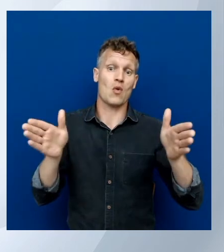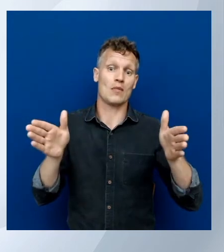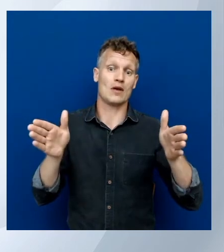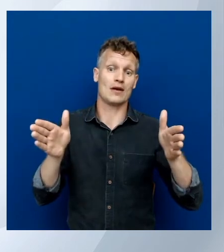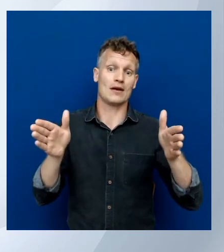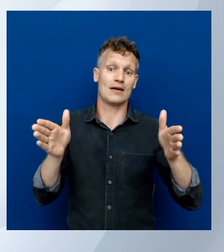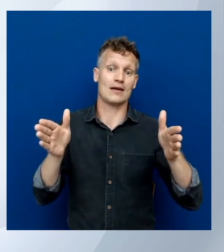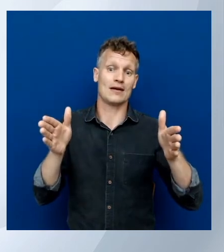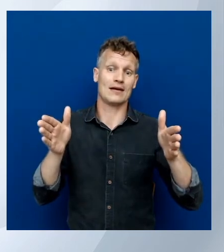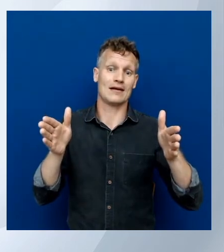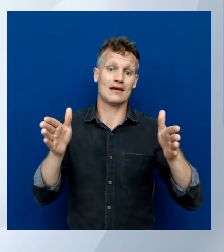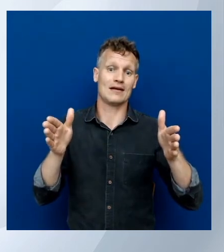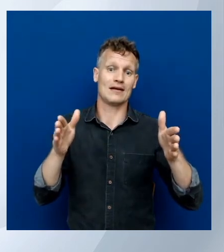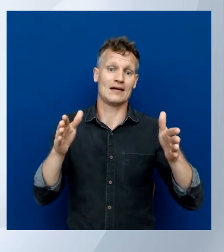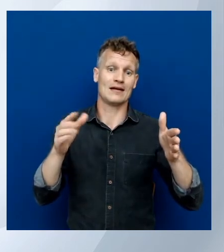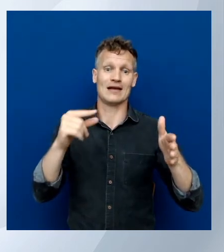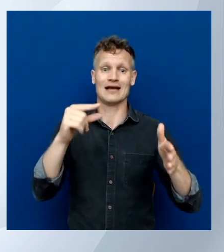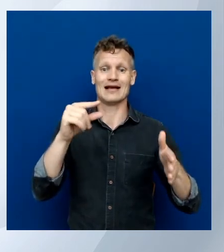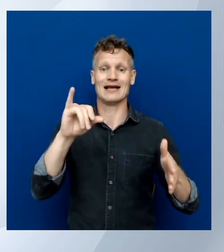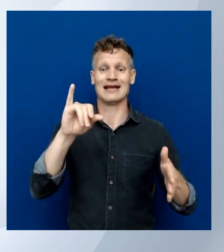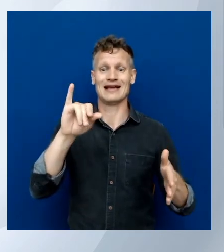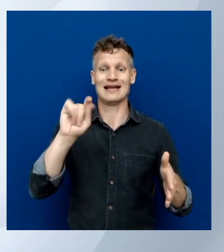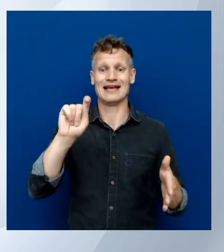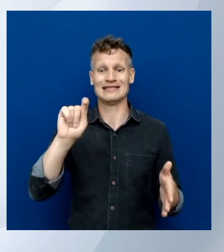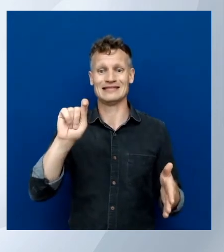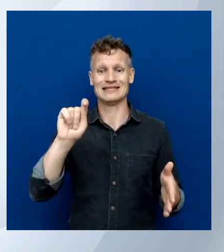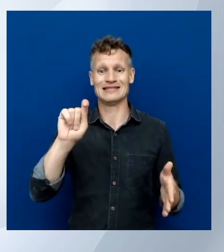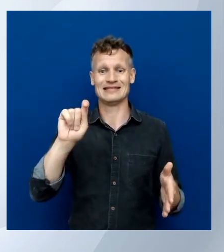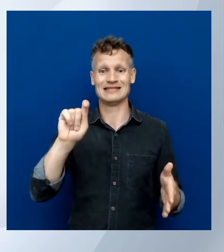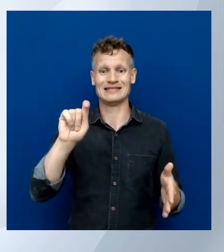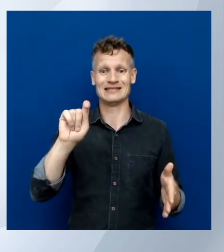GitHub repo, and it's called